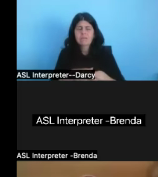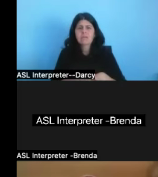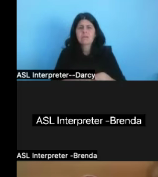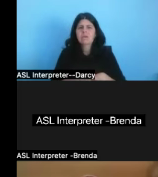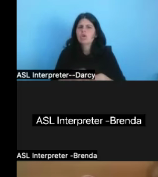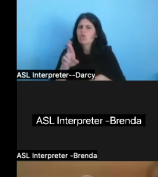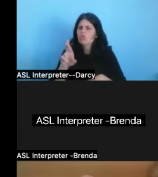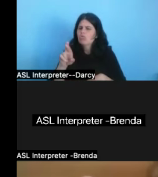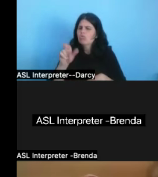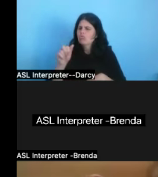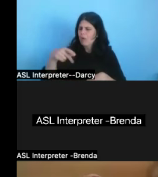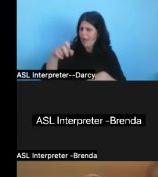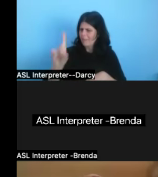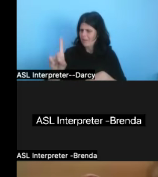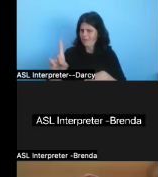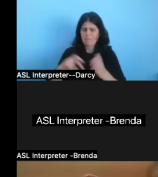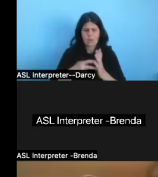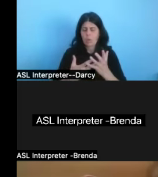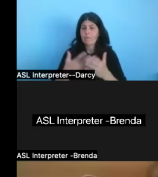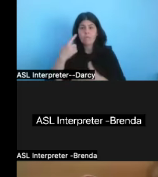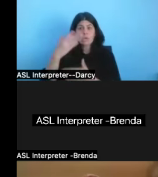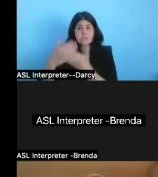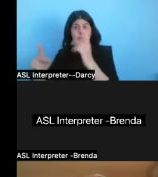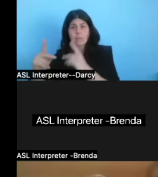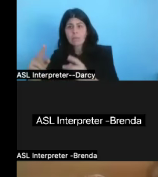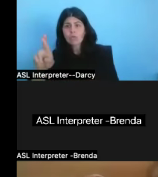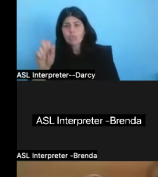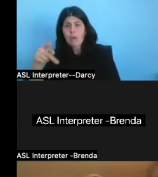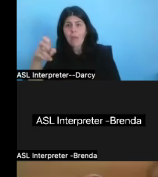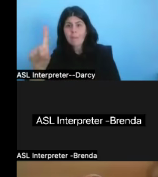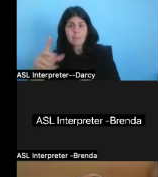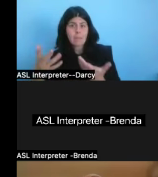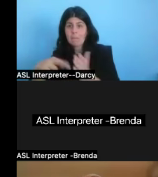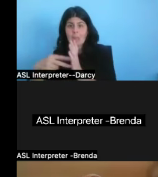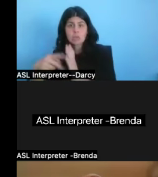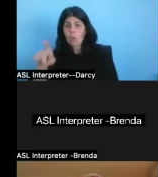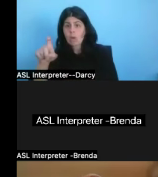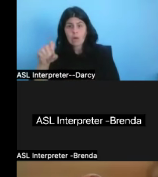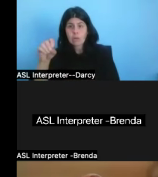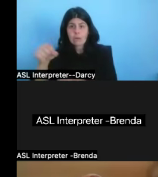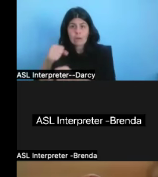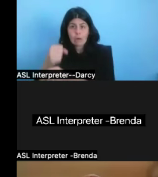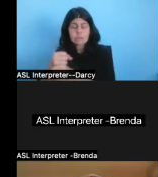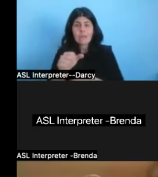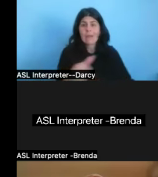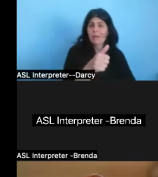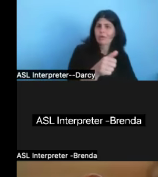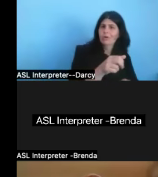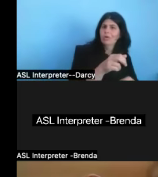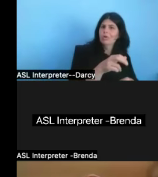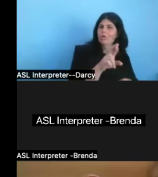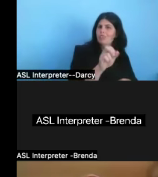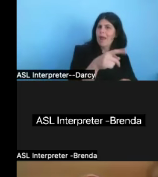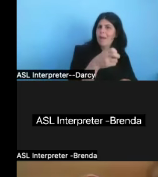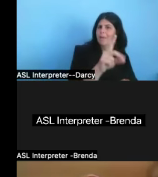rapid? Rapid to some of you might be 100 years. Rapid to others of you are 2 seconds. And that's a huge